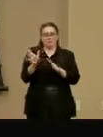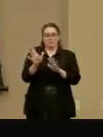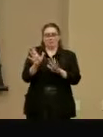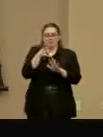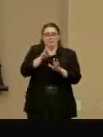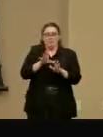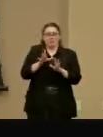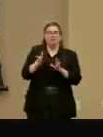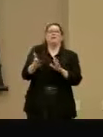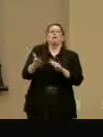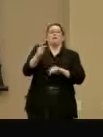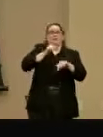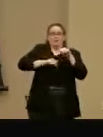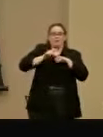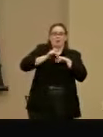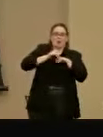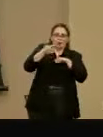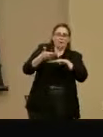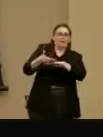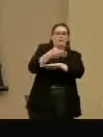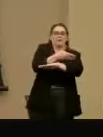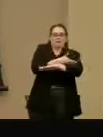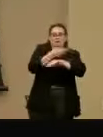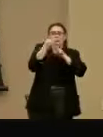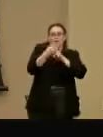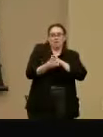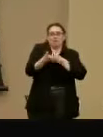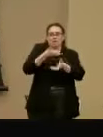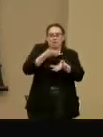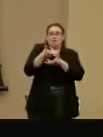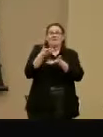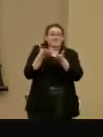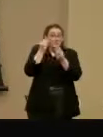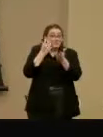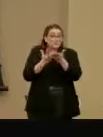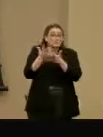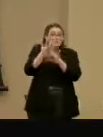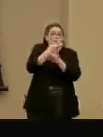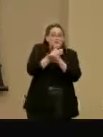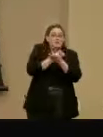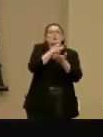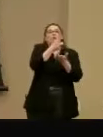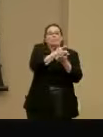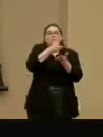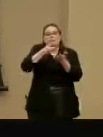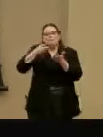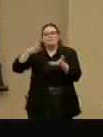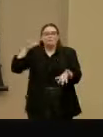now. Those are the best ways to prepare and start gathering the information over and over, little by little at different clinic